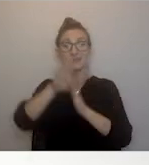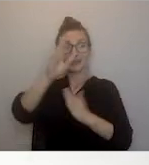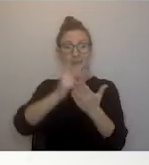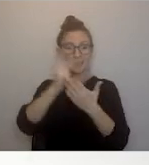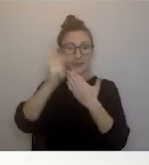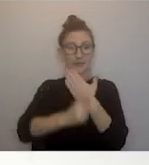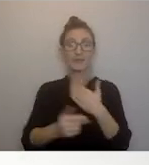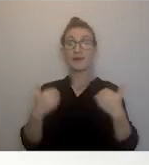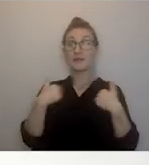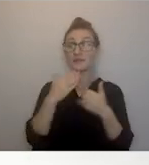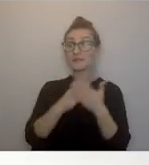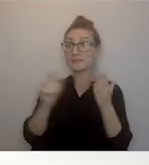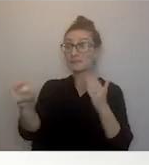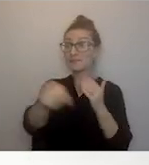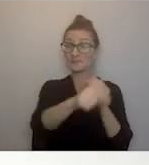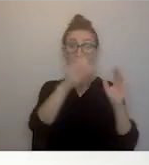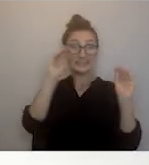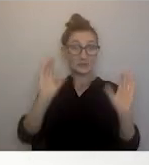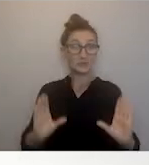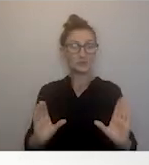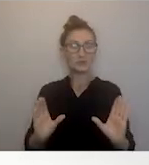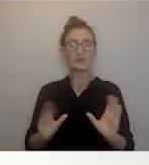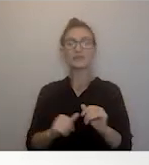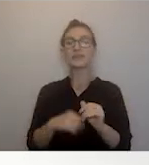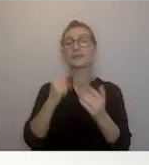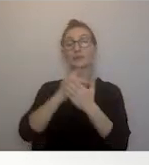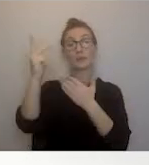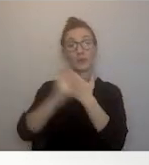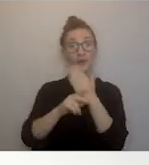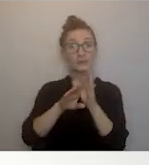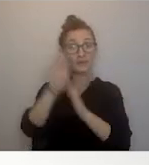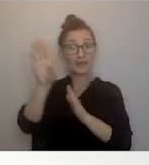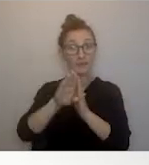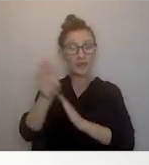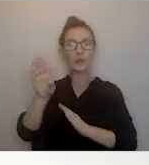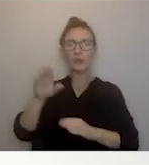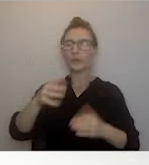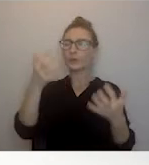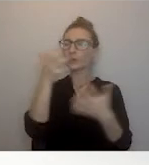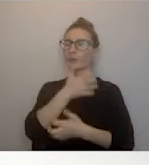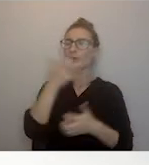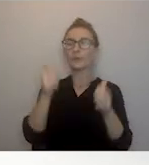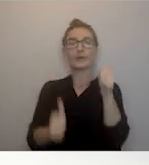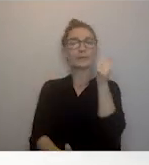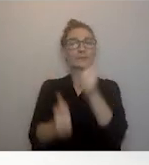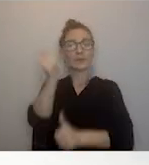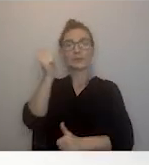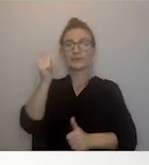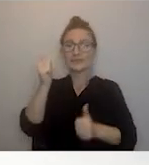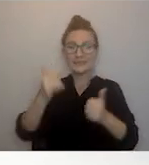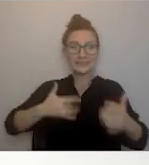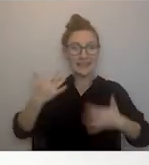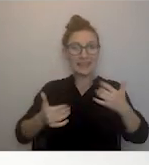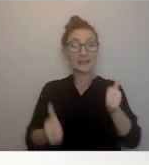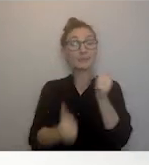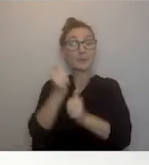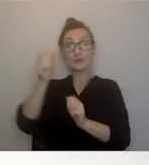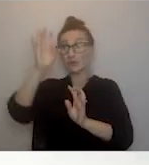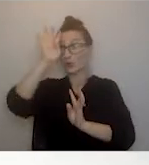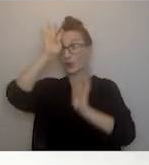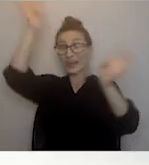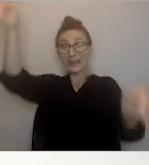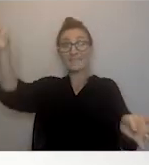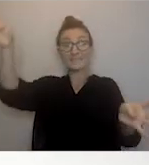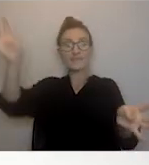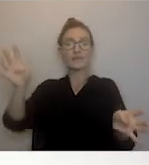about today is developing programs. I know I have some teachers out here, and program development is really the most exciting, the